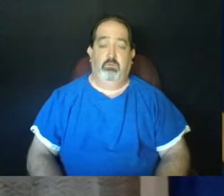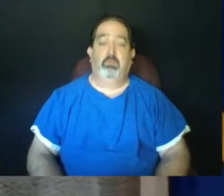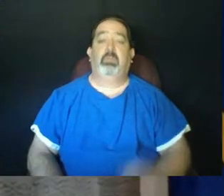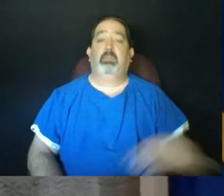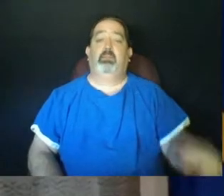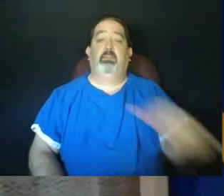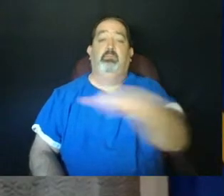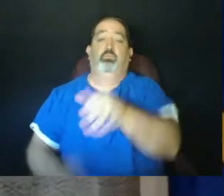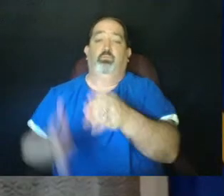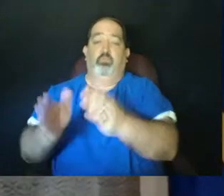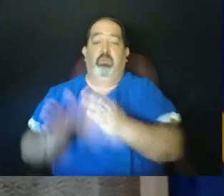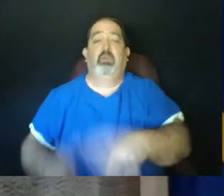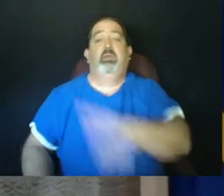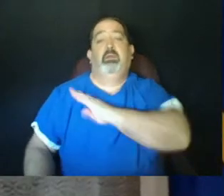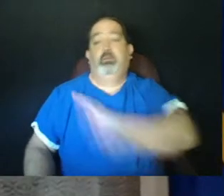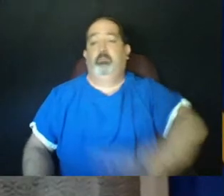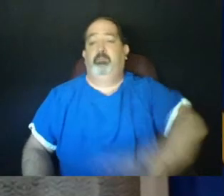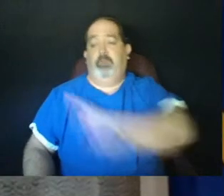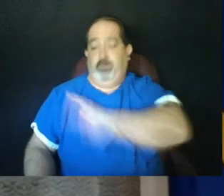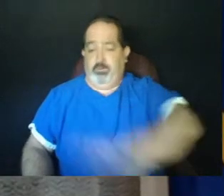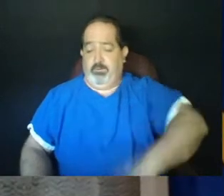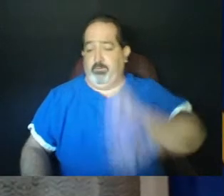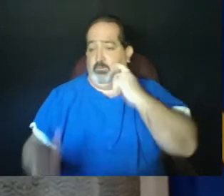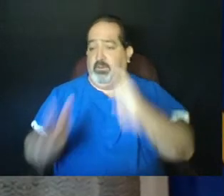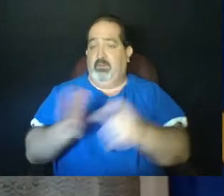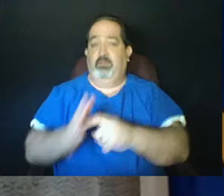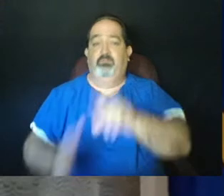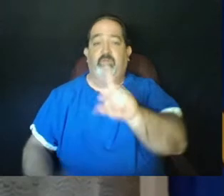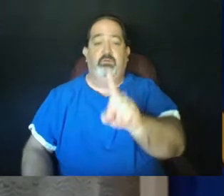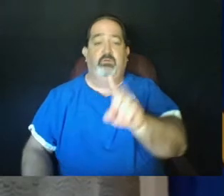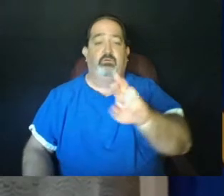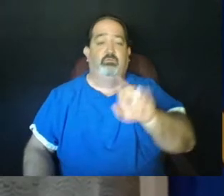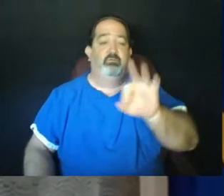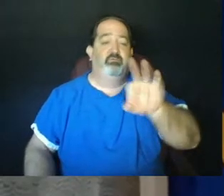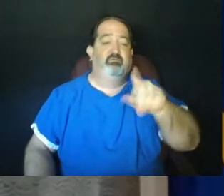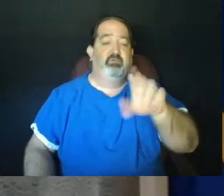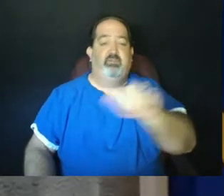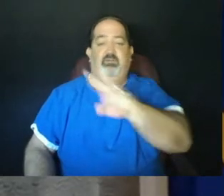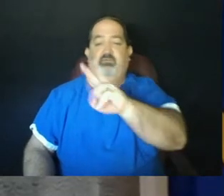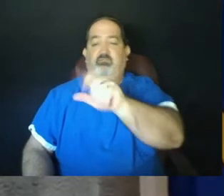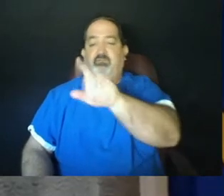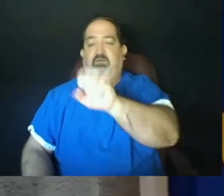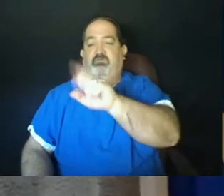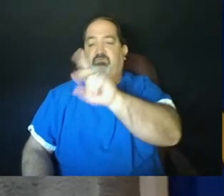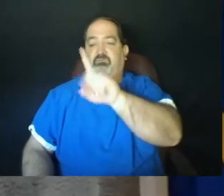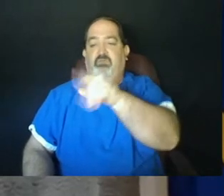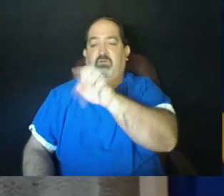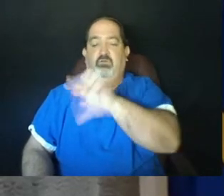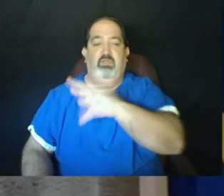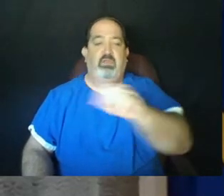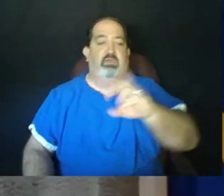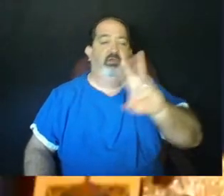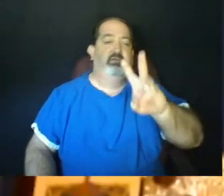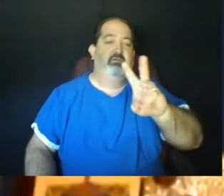In like manner, their Excellencies recognize Durfina Valsdaughter and Valeria